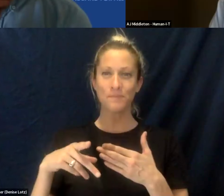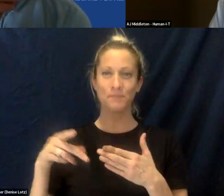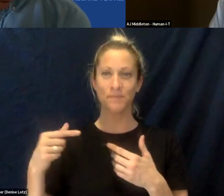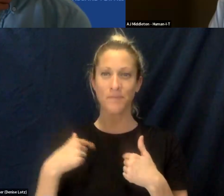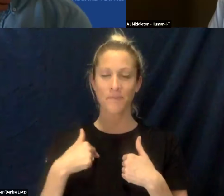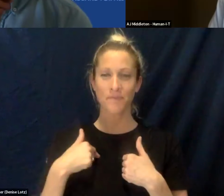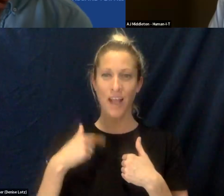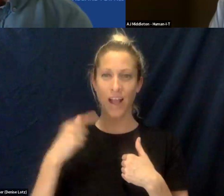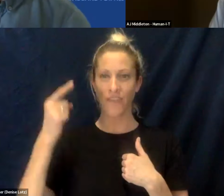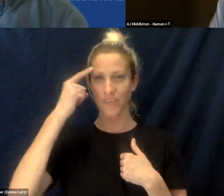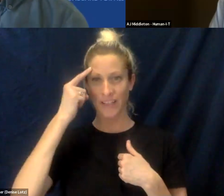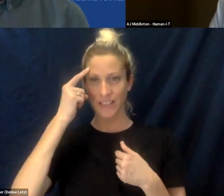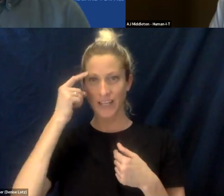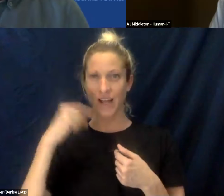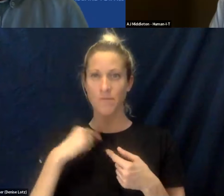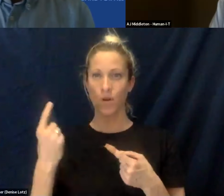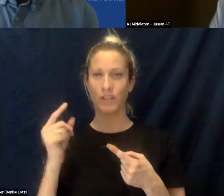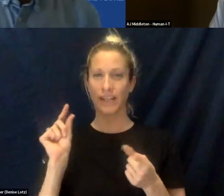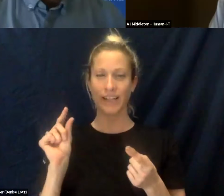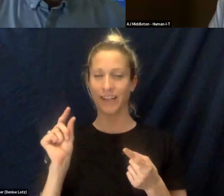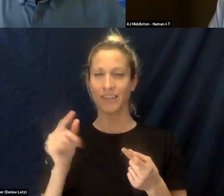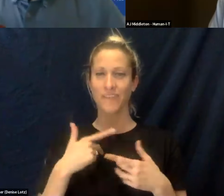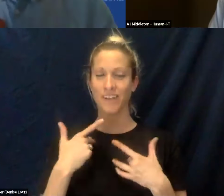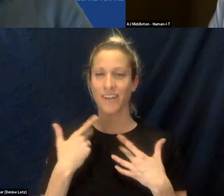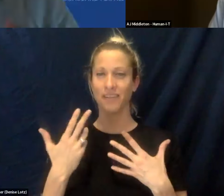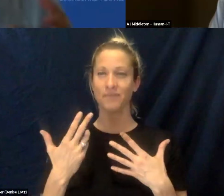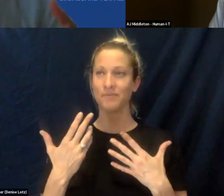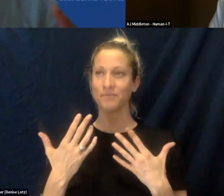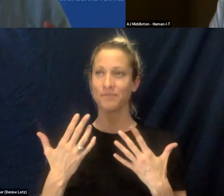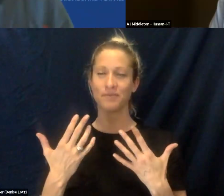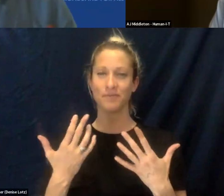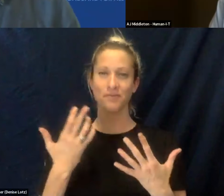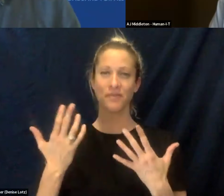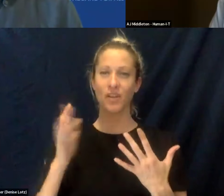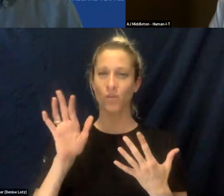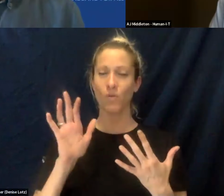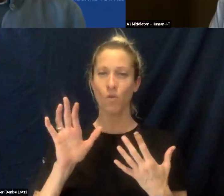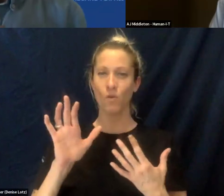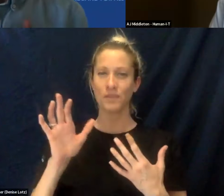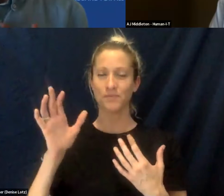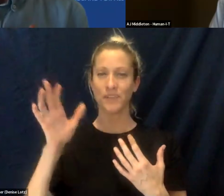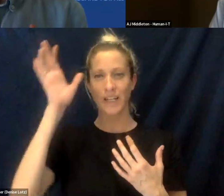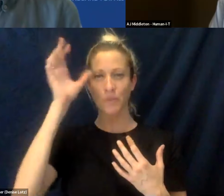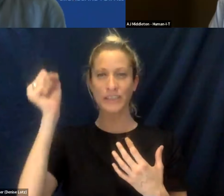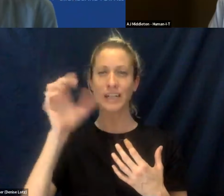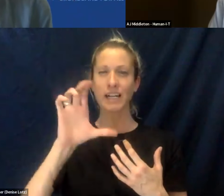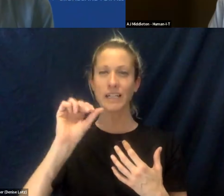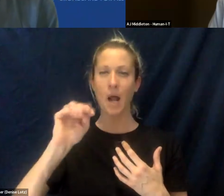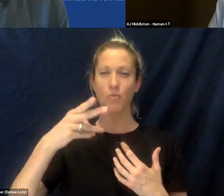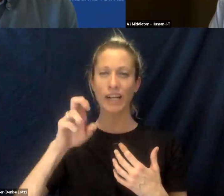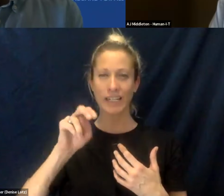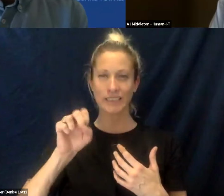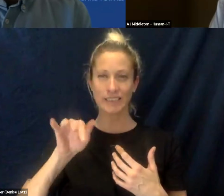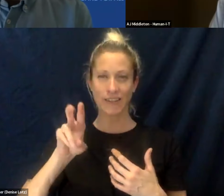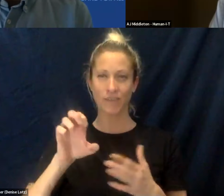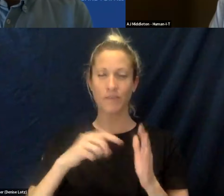I think I'm always kind of flabbergasted about the kind of comprehensive model that Human IT is deploying, where it's